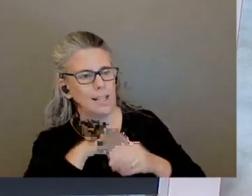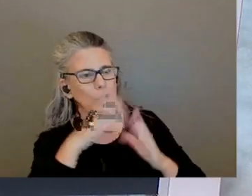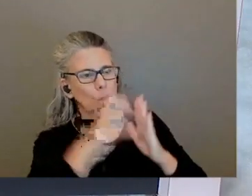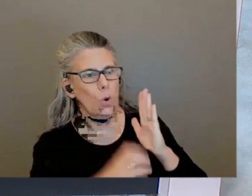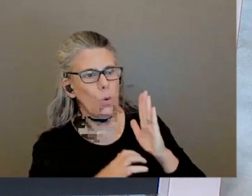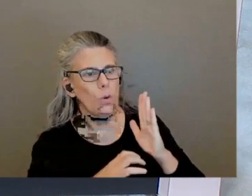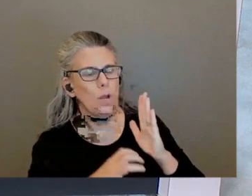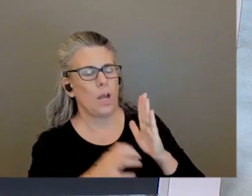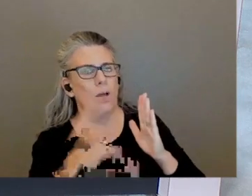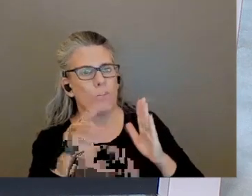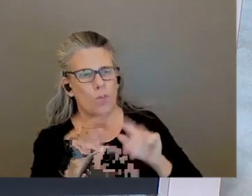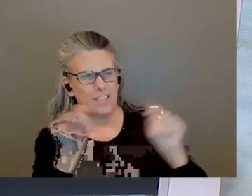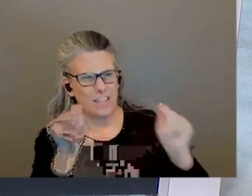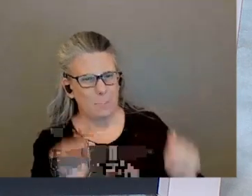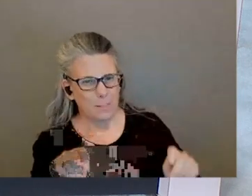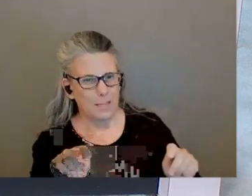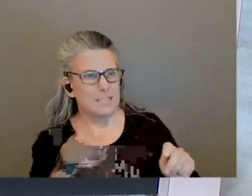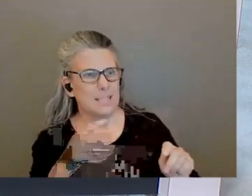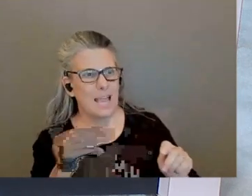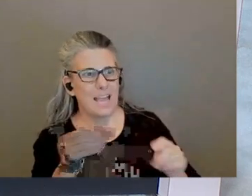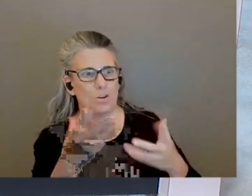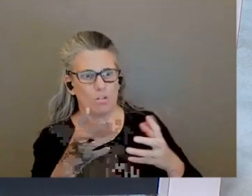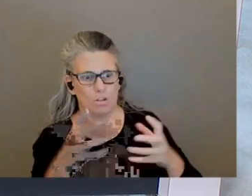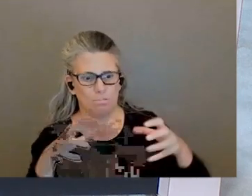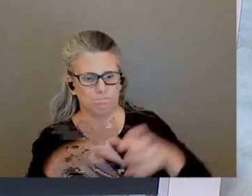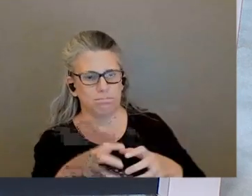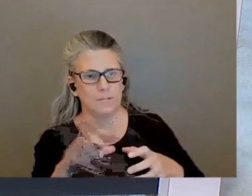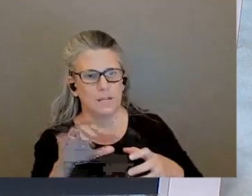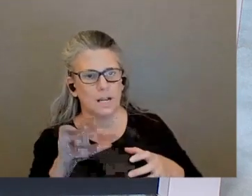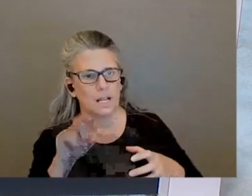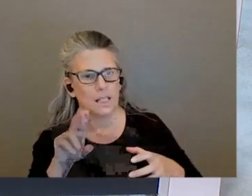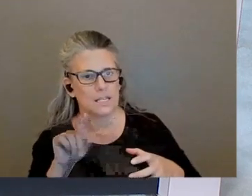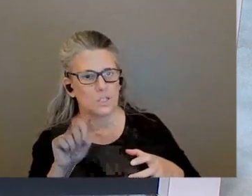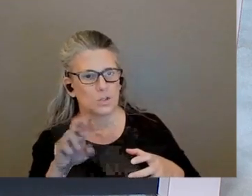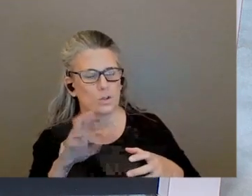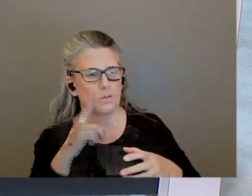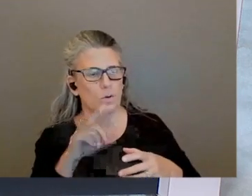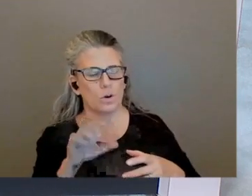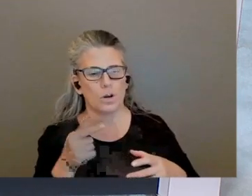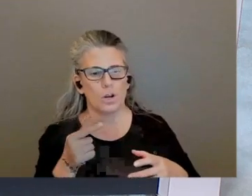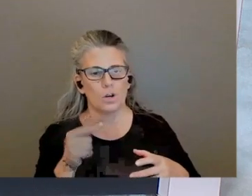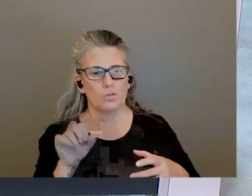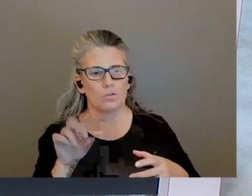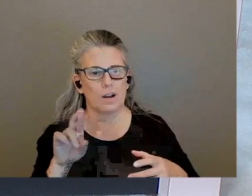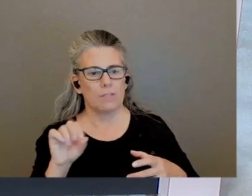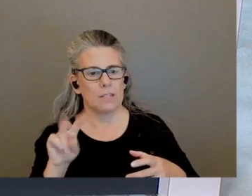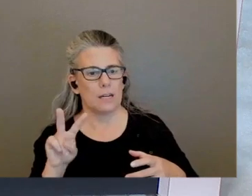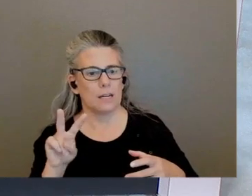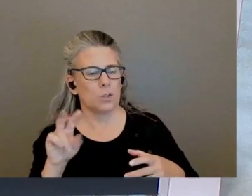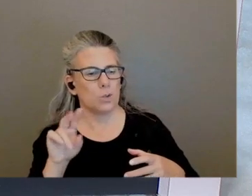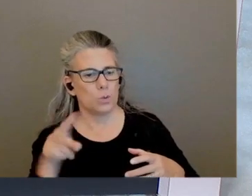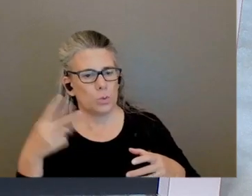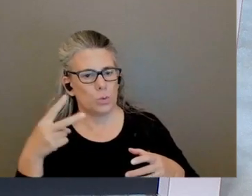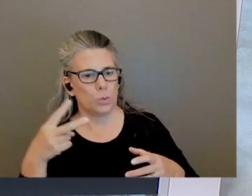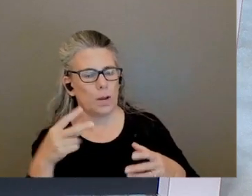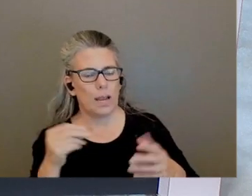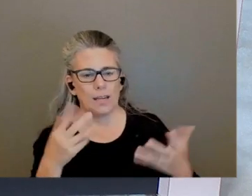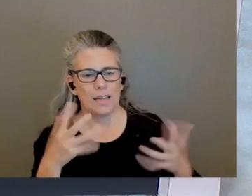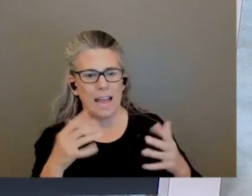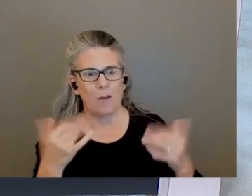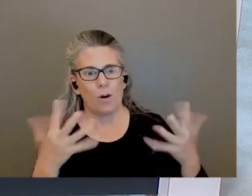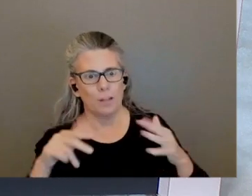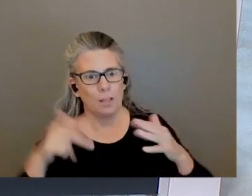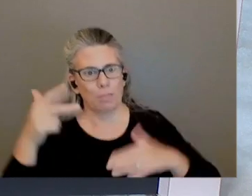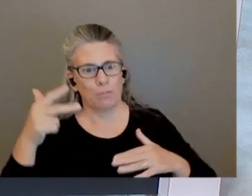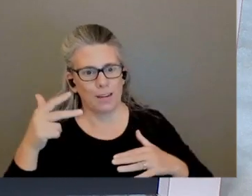templates and redeploy a cluster, an EMR cluster on Graviton2, because last week Graviton3 did not exist yet, officially. Yeah, sure. And